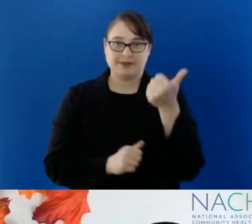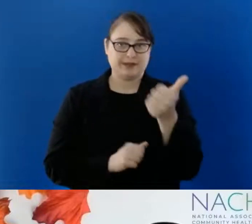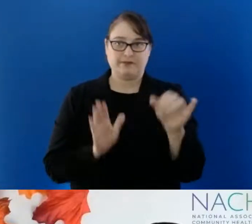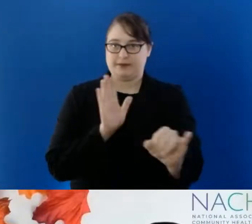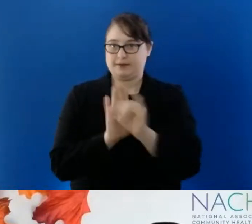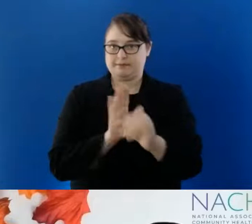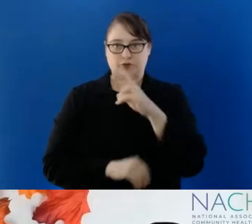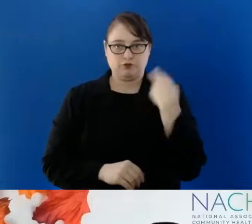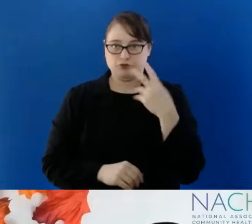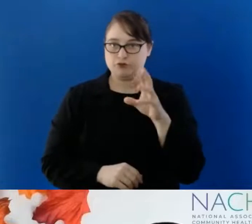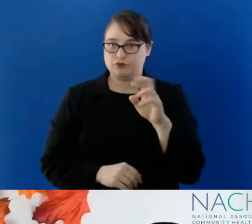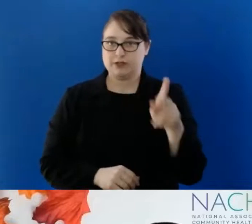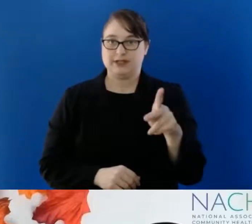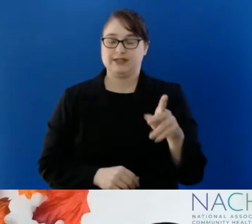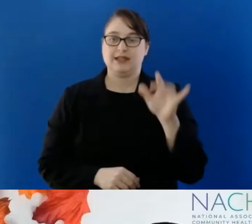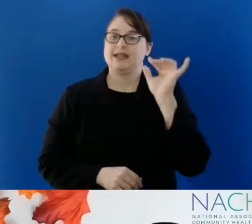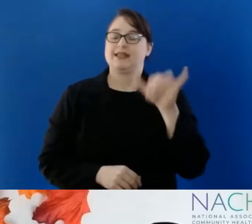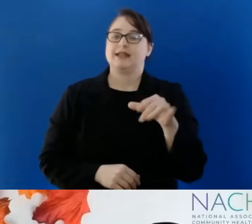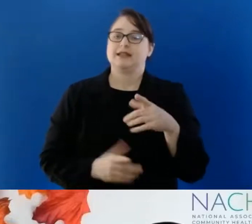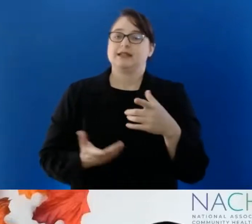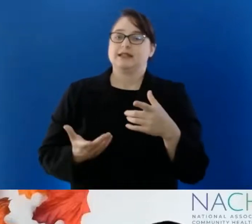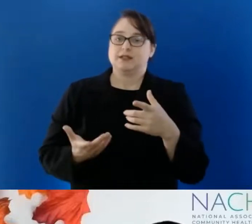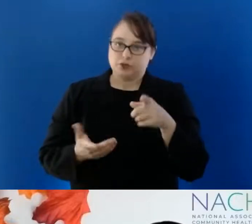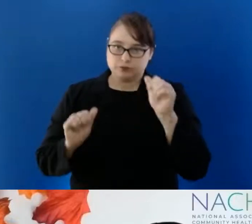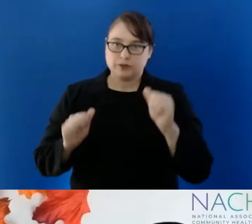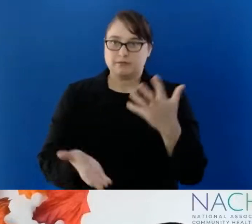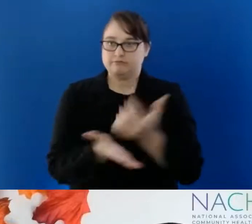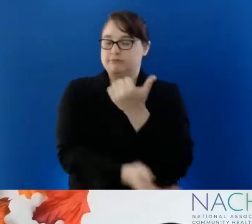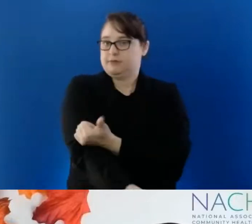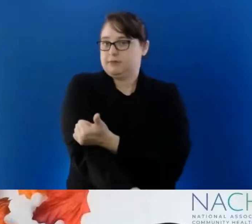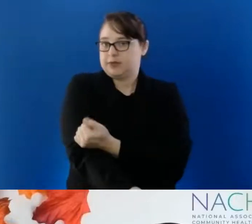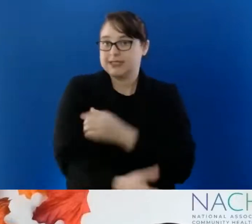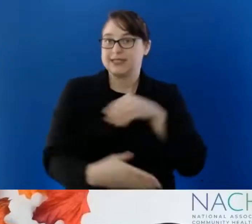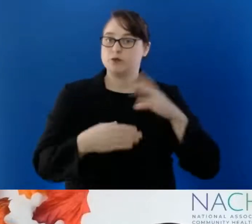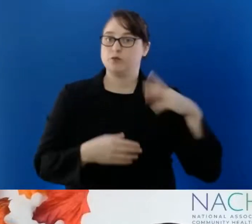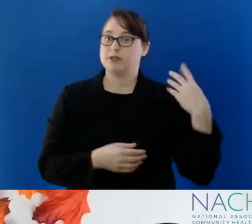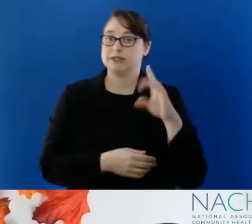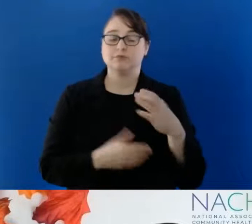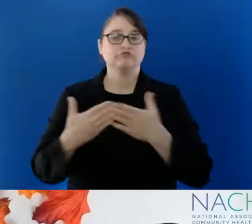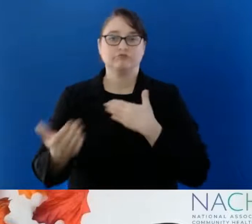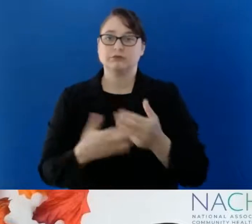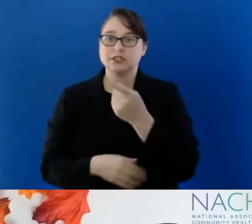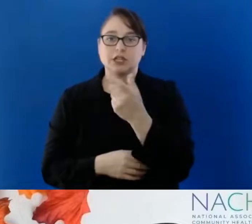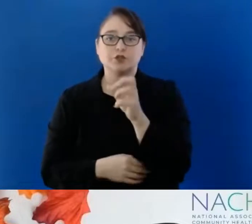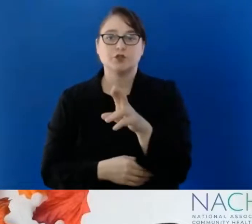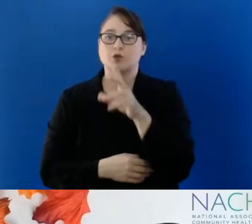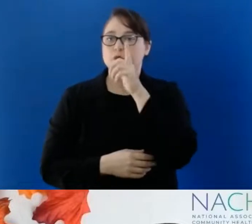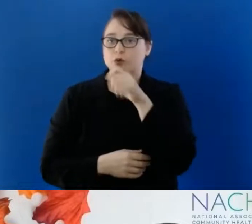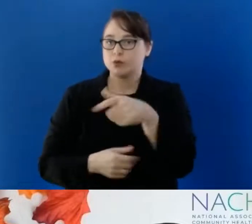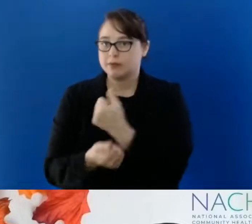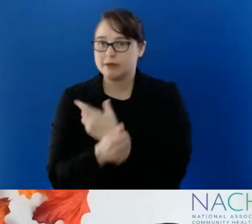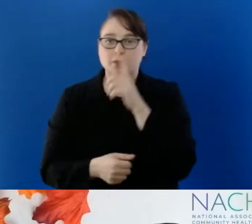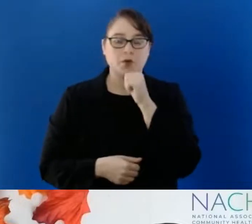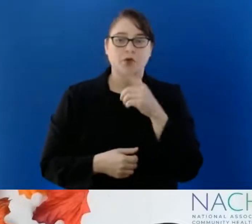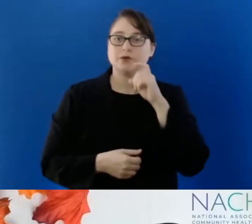not, you have been able to get vaccinated in DC regardless of your gender, regardless of who you have sex with or who you love for a